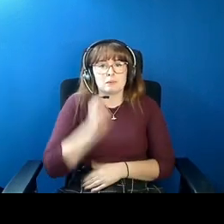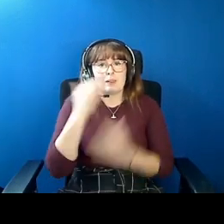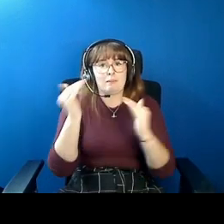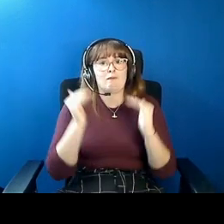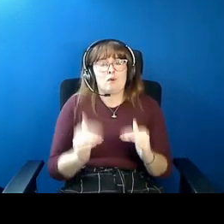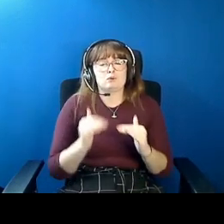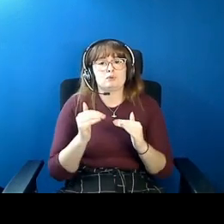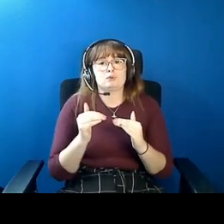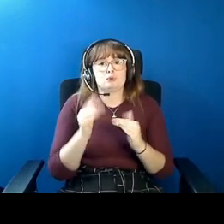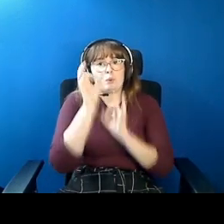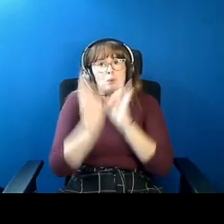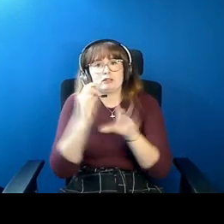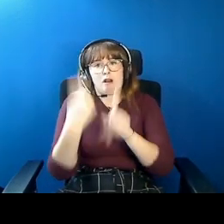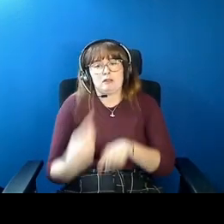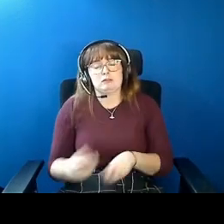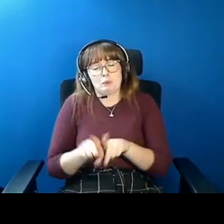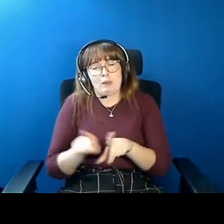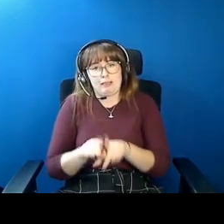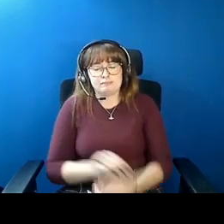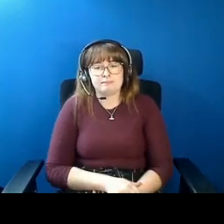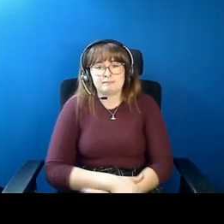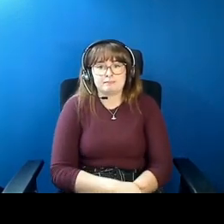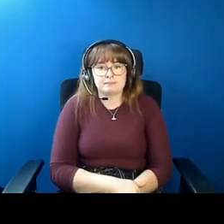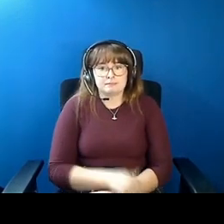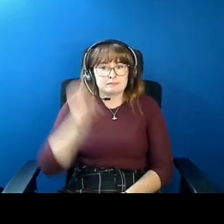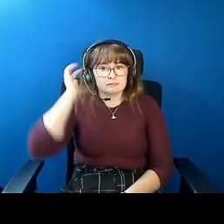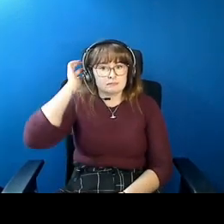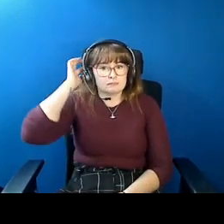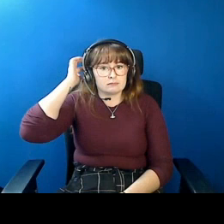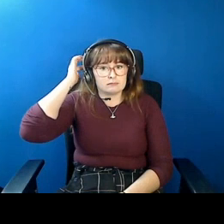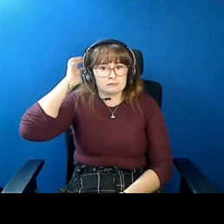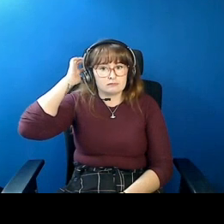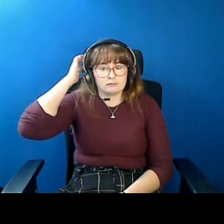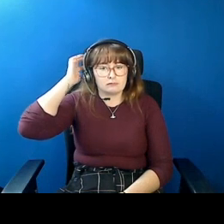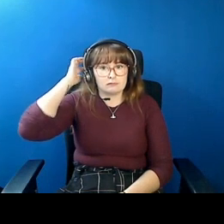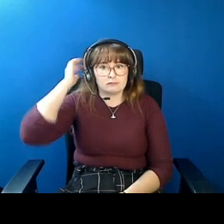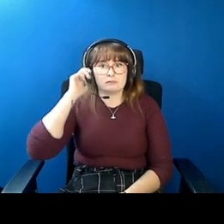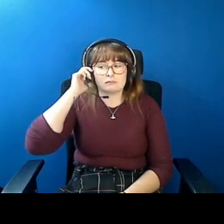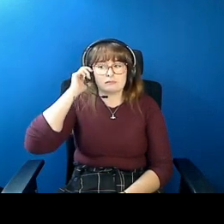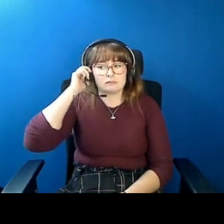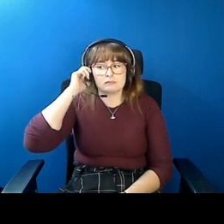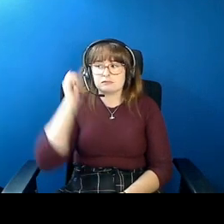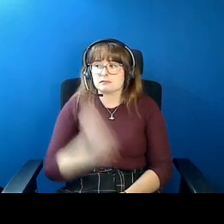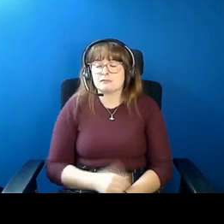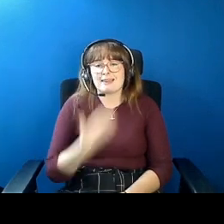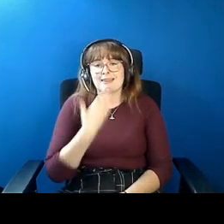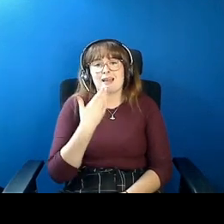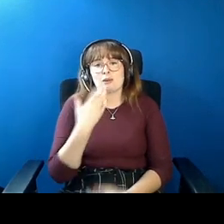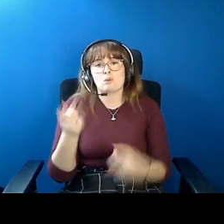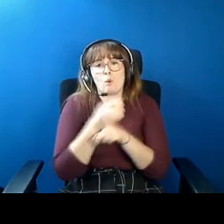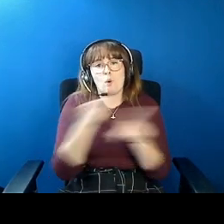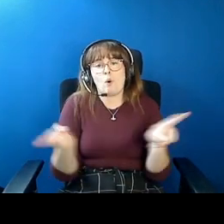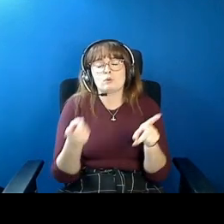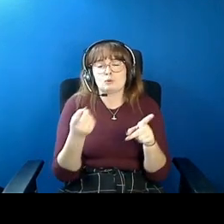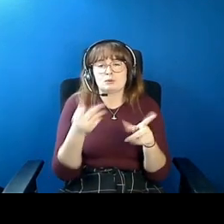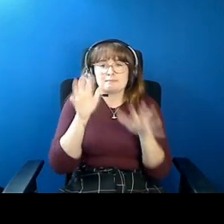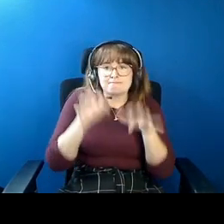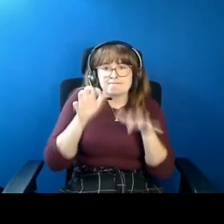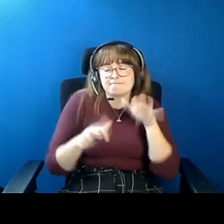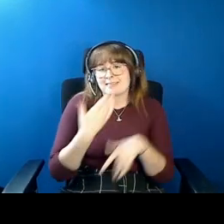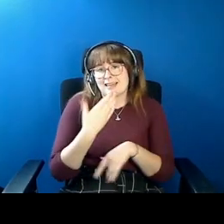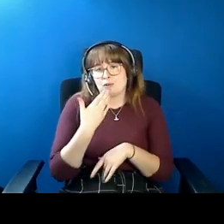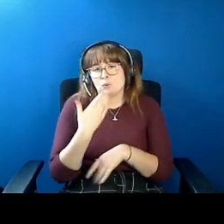section once that's happened. So just a few seconds left. Thank you to everyone that's taken the time to do that.